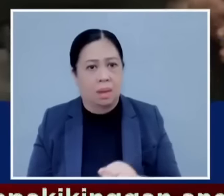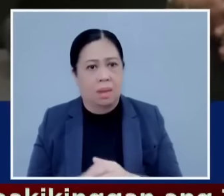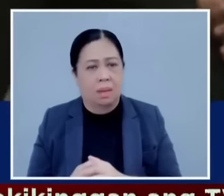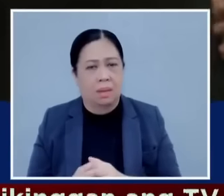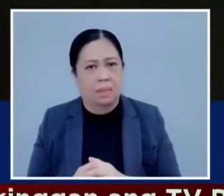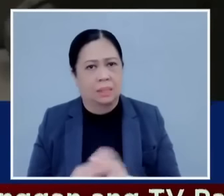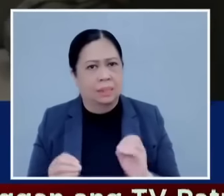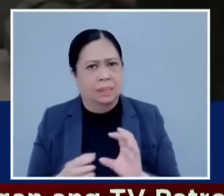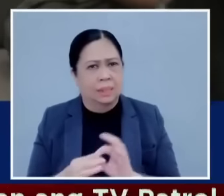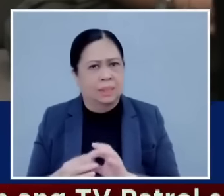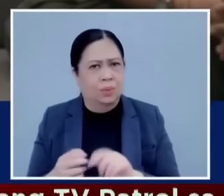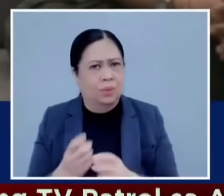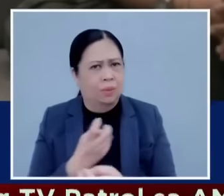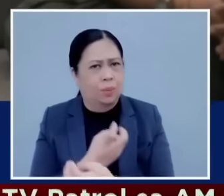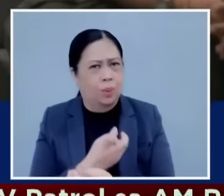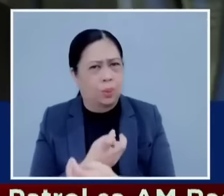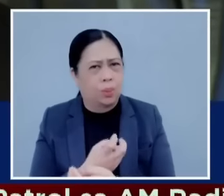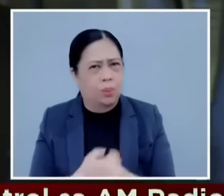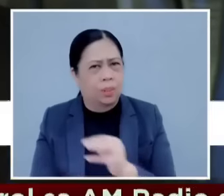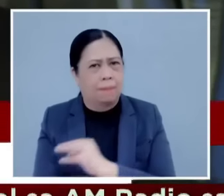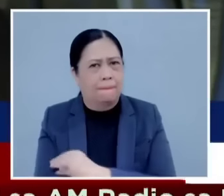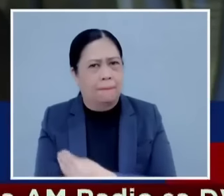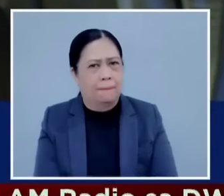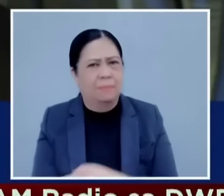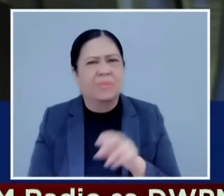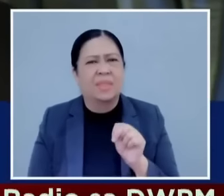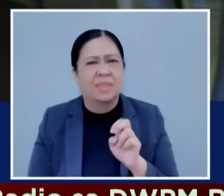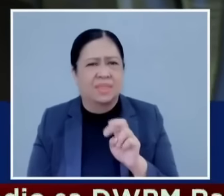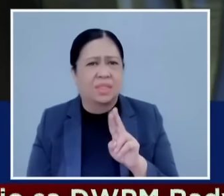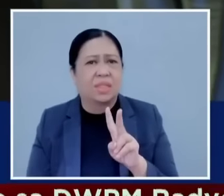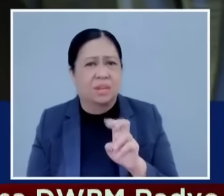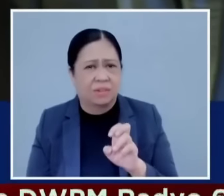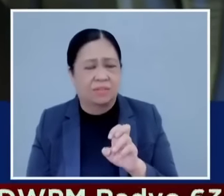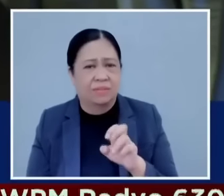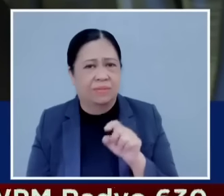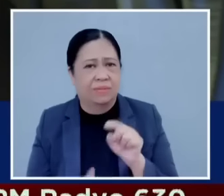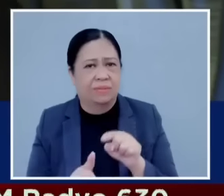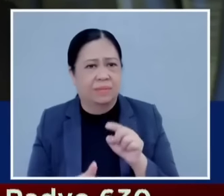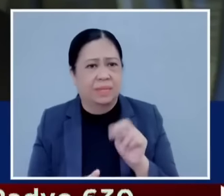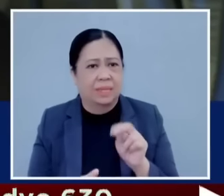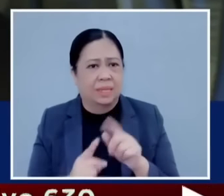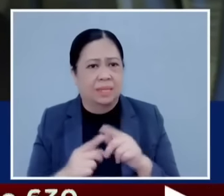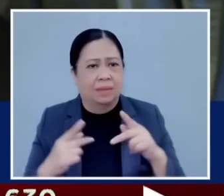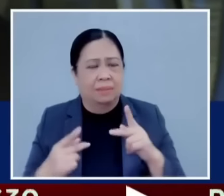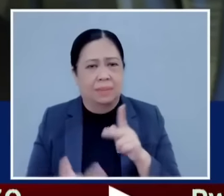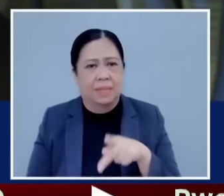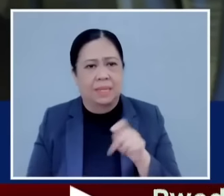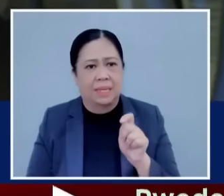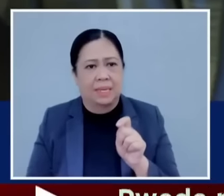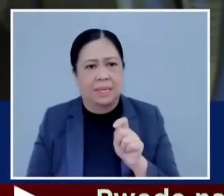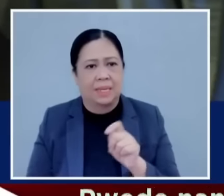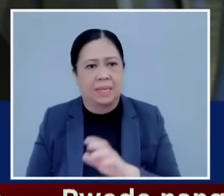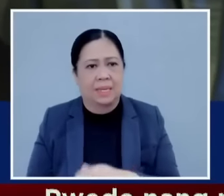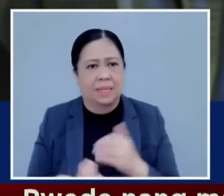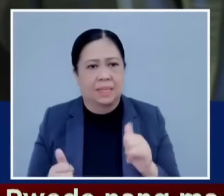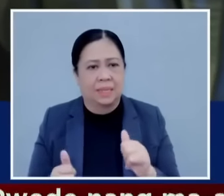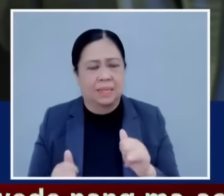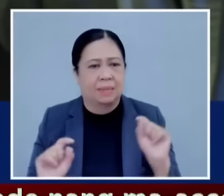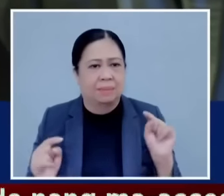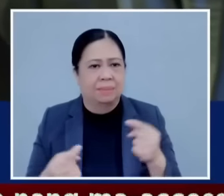to do with bone or muscle. It's nerve. Okay. So I need to have physical therapy. I'm still